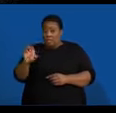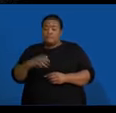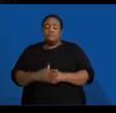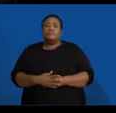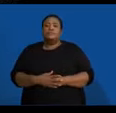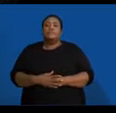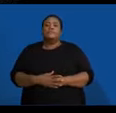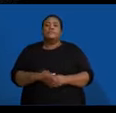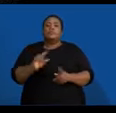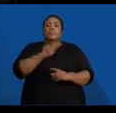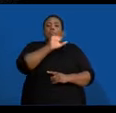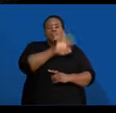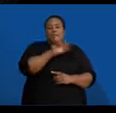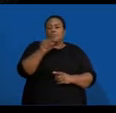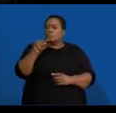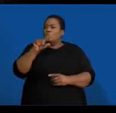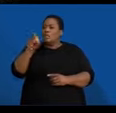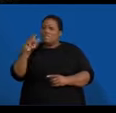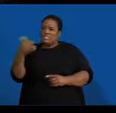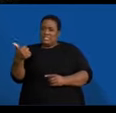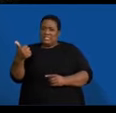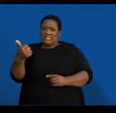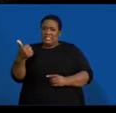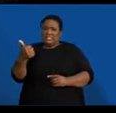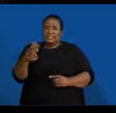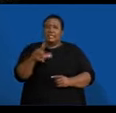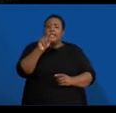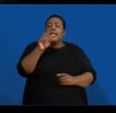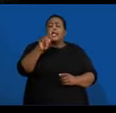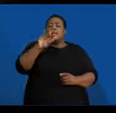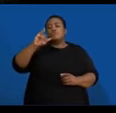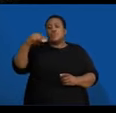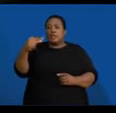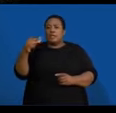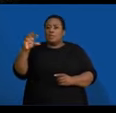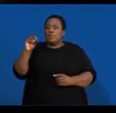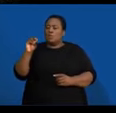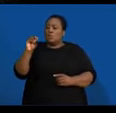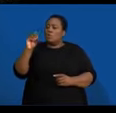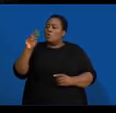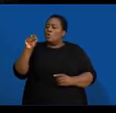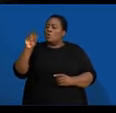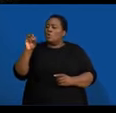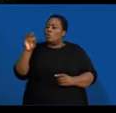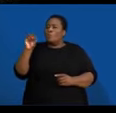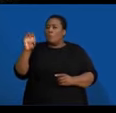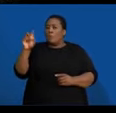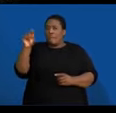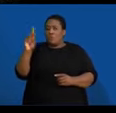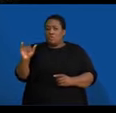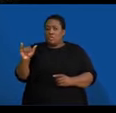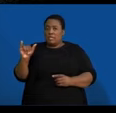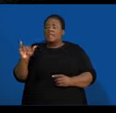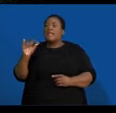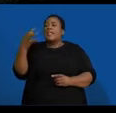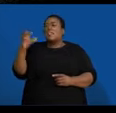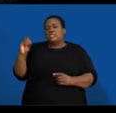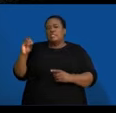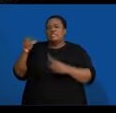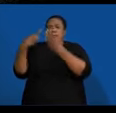be trigonometry, which is mostly 30 plus or minus 3 marks. Specifically here, I'm talking about